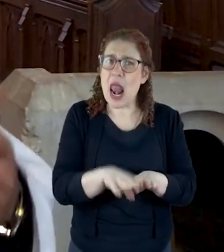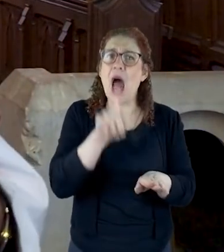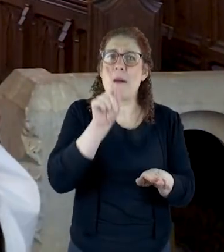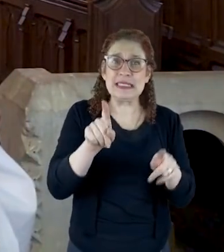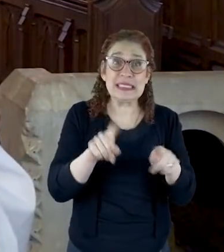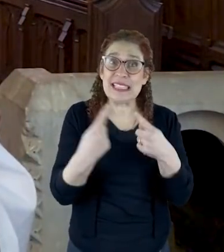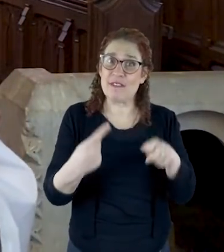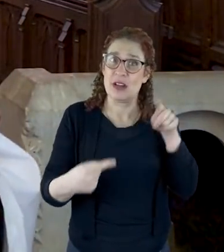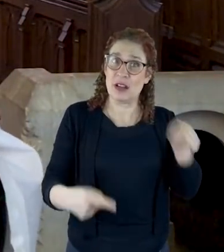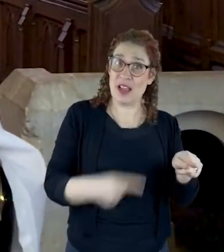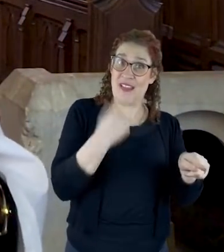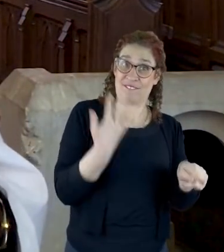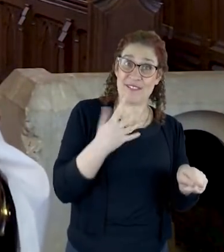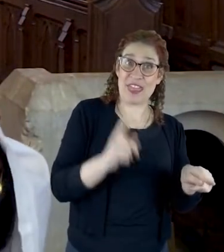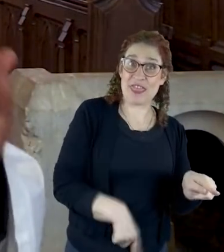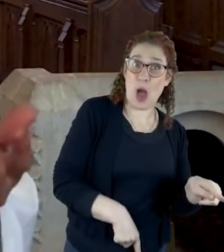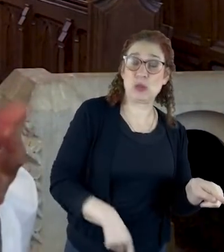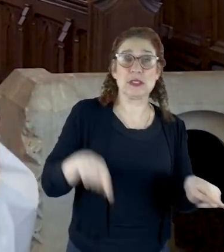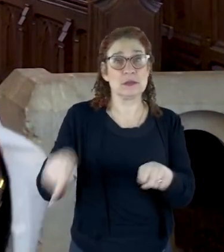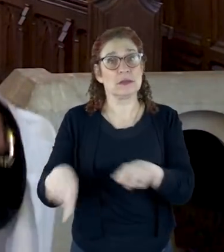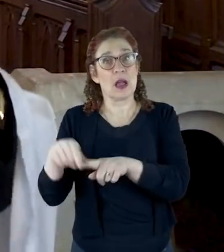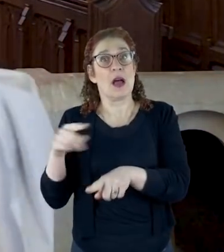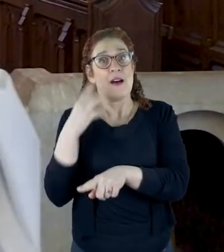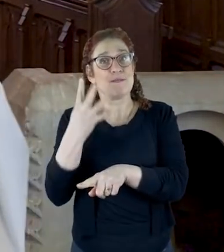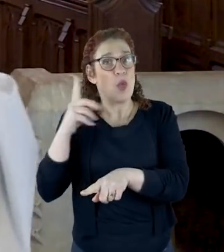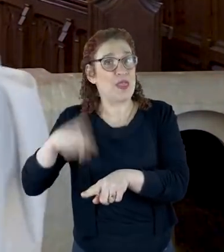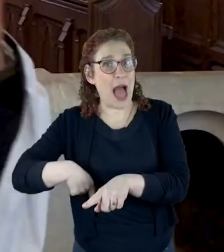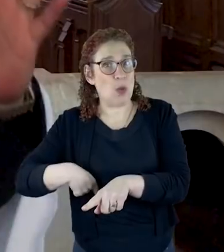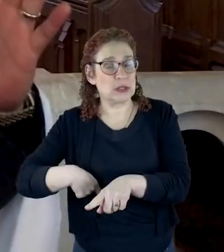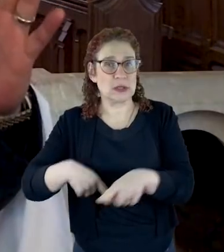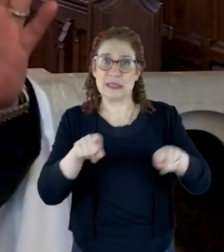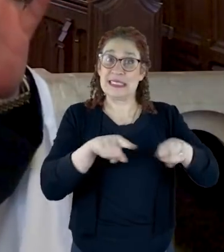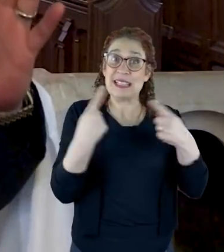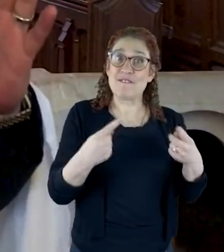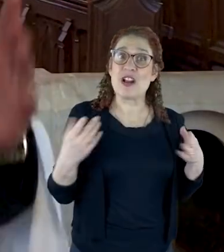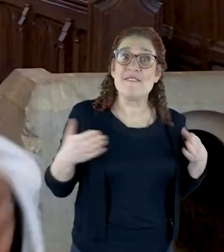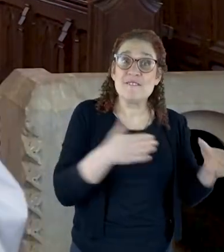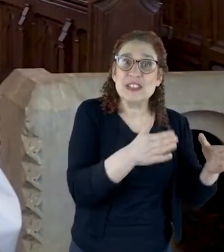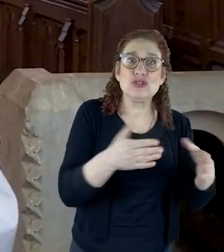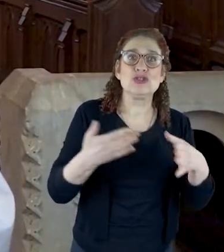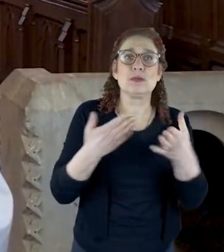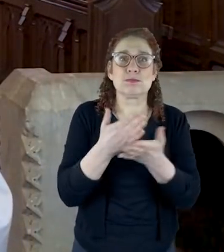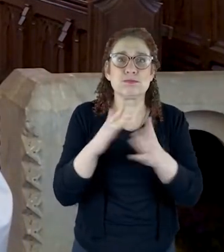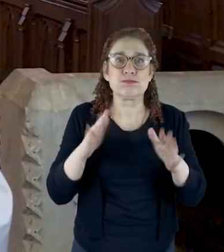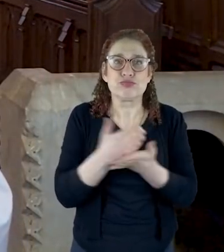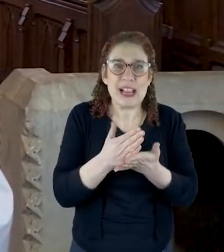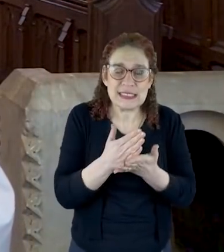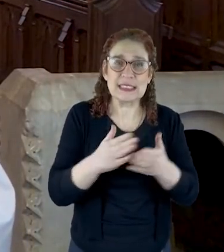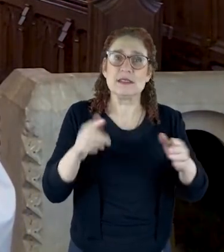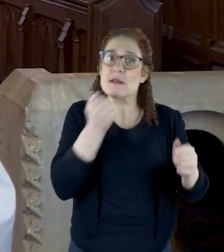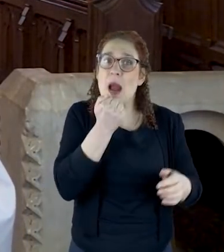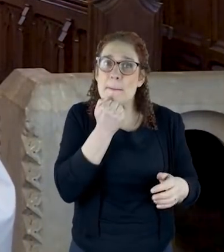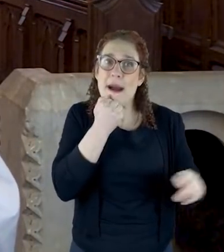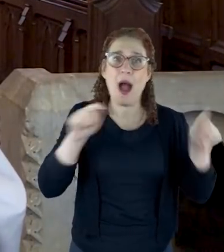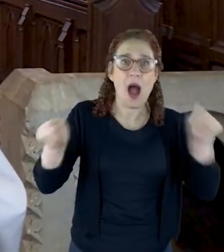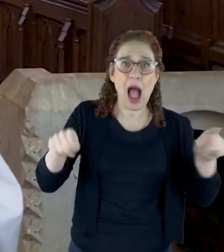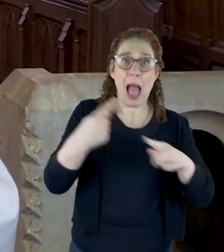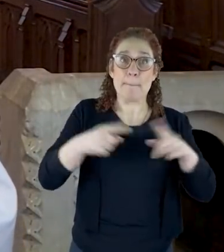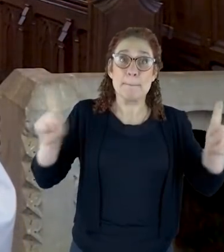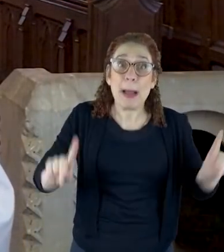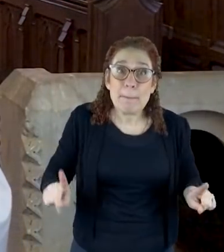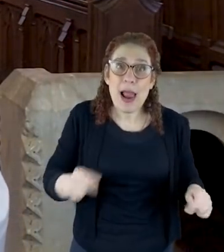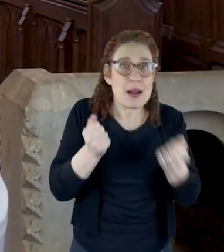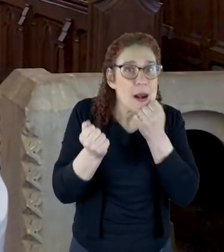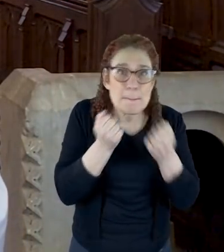in the number of fish and the number of the crowd to clearly distinguish the two from one another. So they're not the